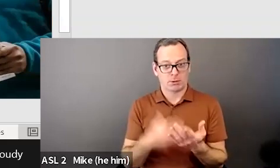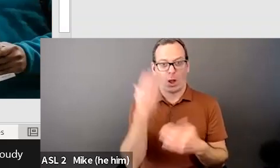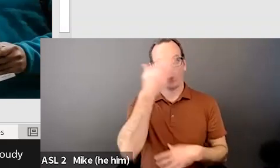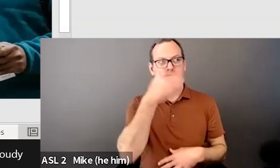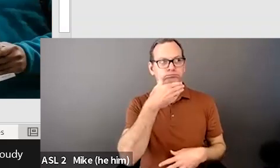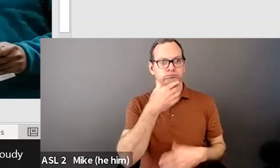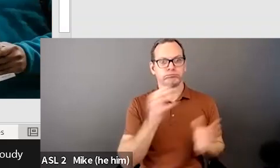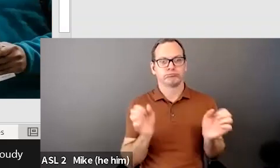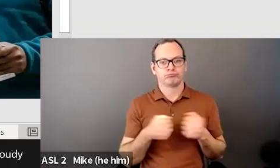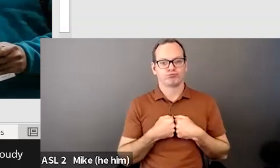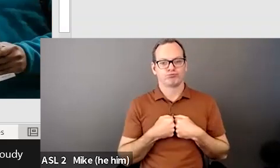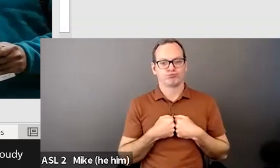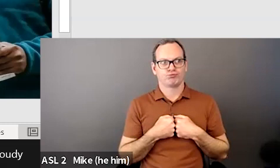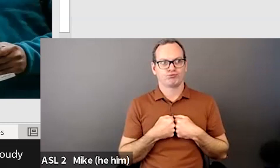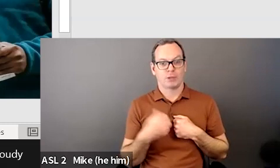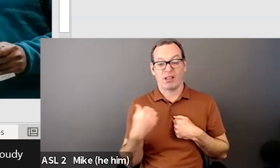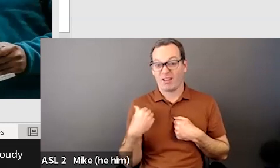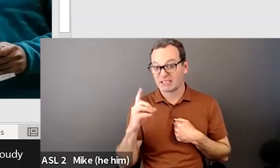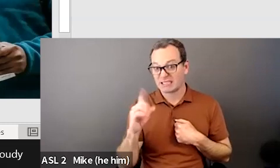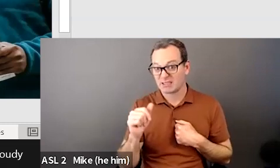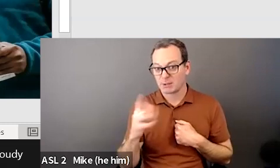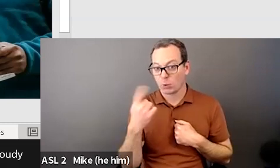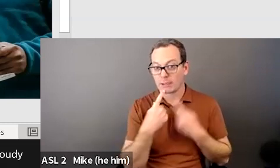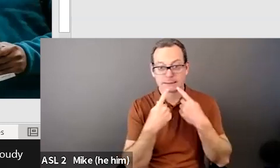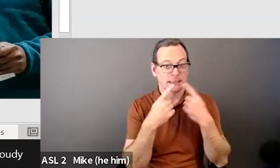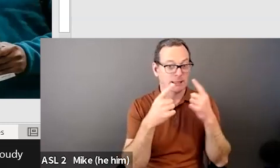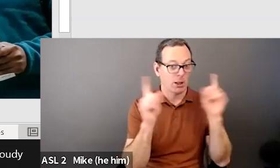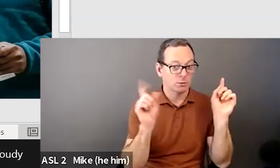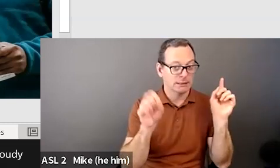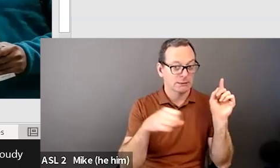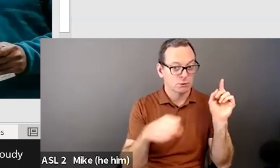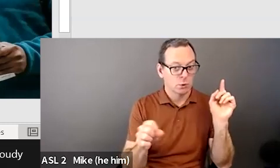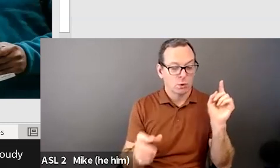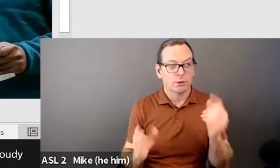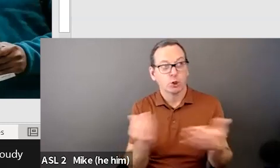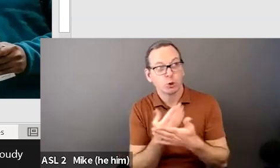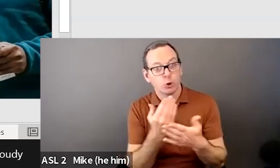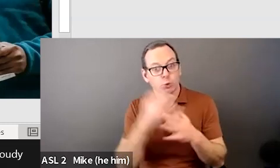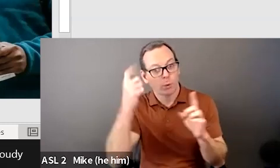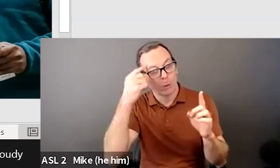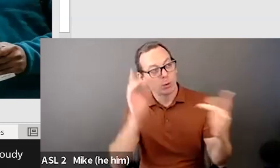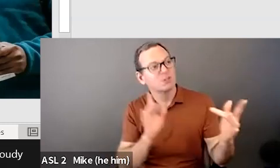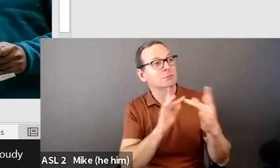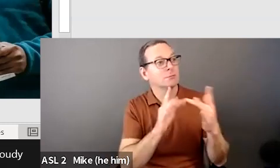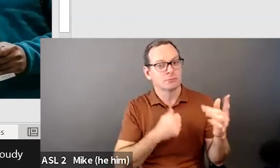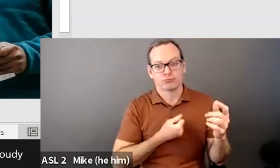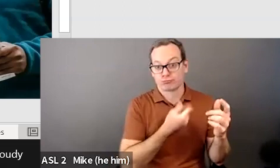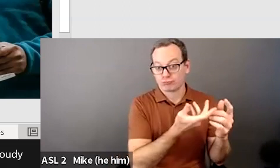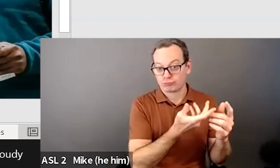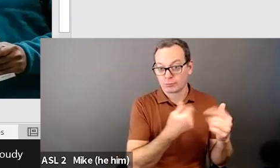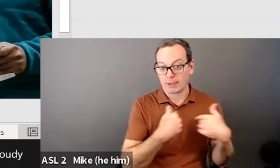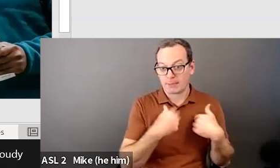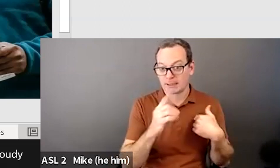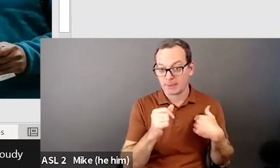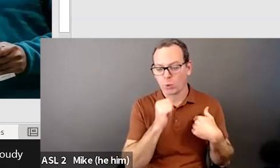or even that they had a disability in terms of connecting with a new employer. And so the young people who were